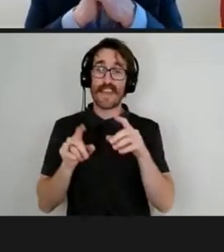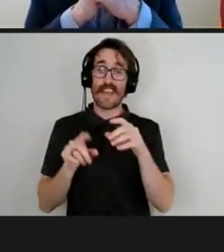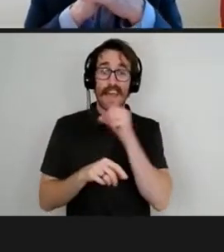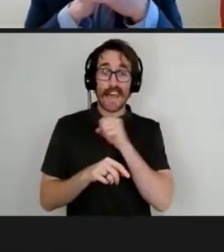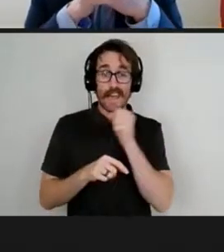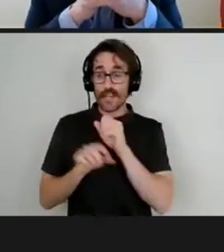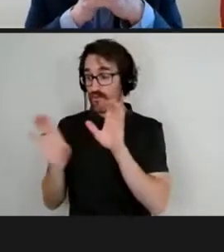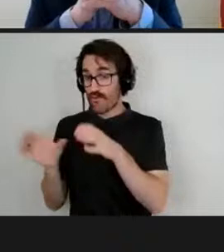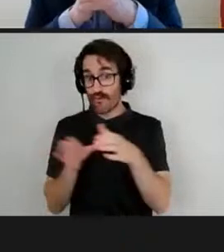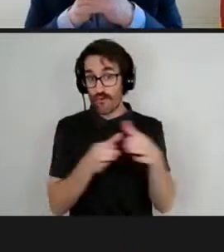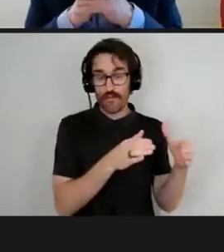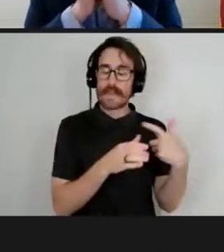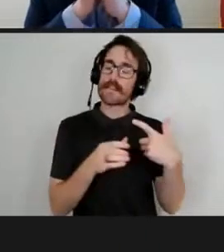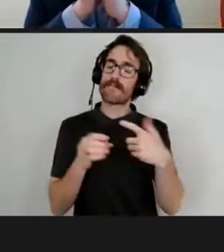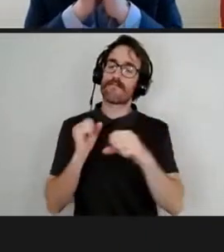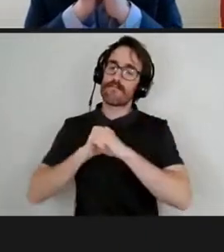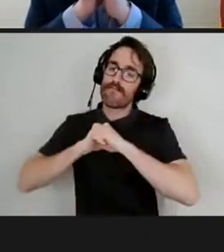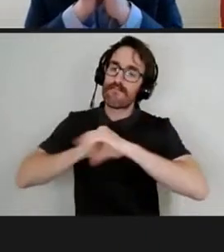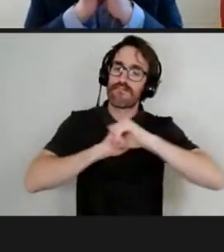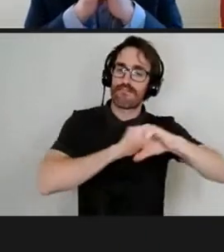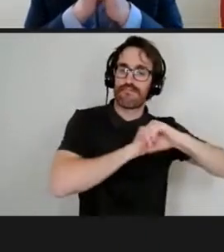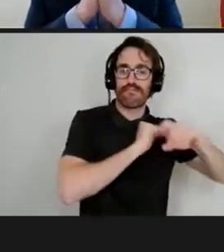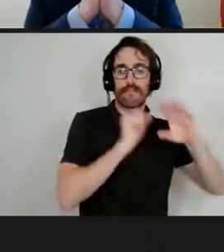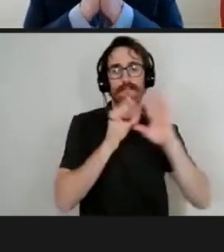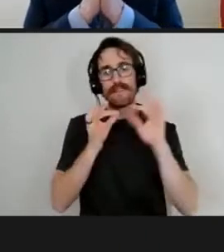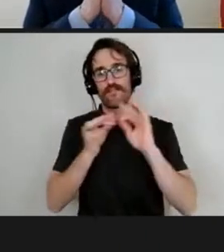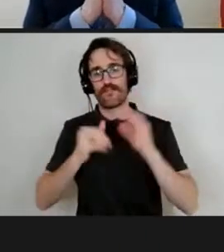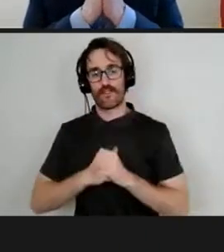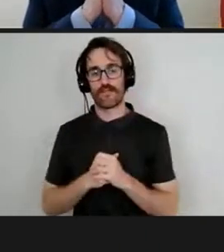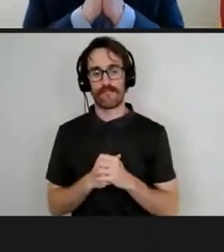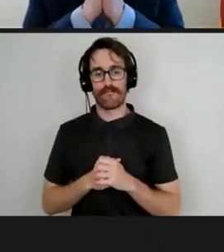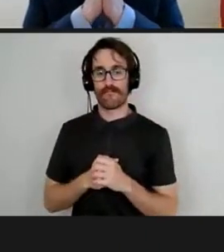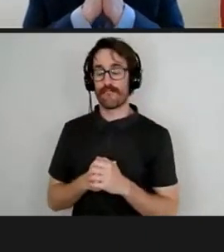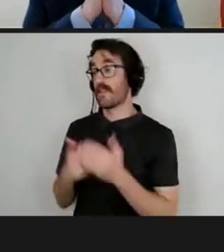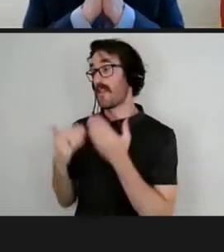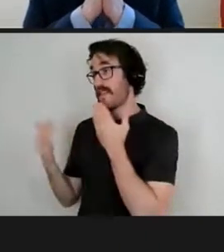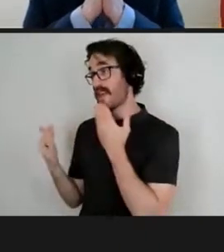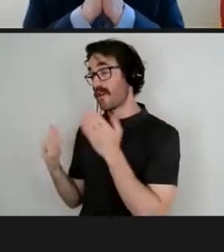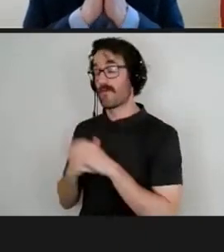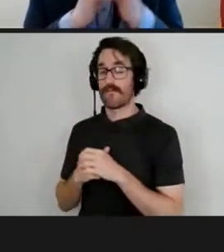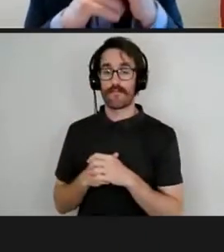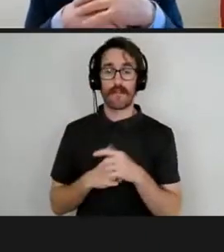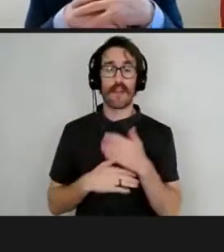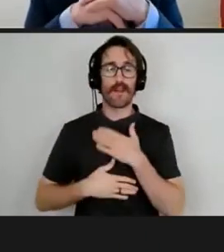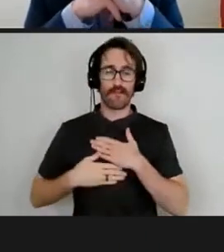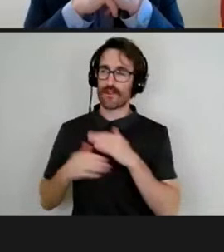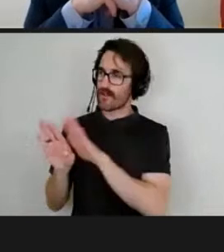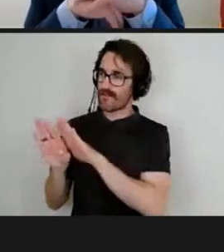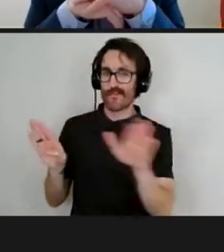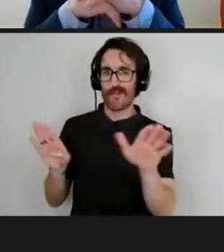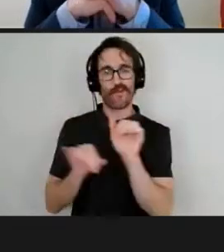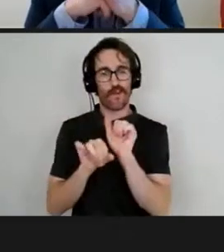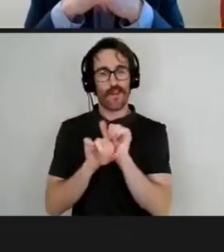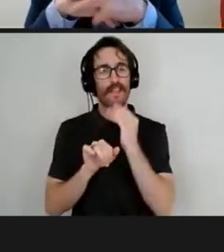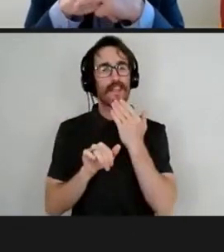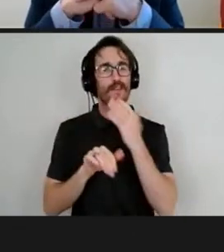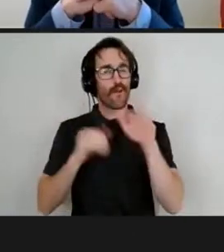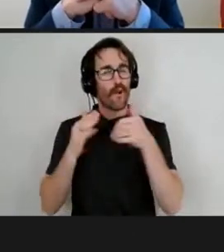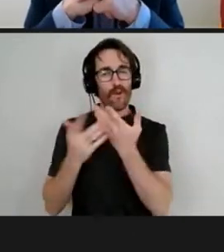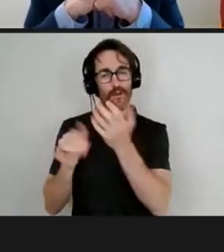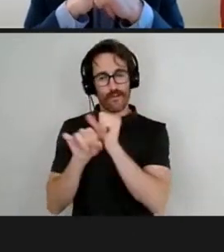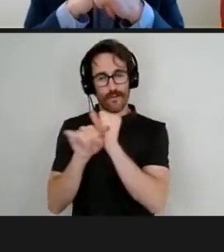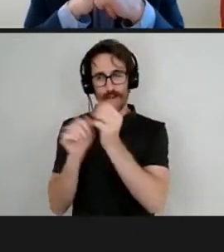really critical to turn this. Okay, thank you. I appreciate that. And thanks to everyone on the call for all you do.